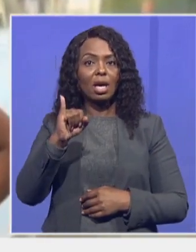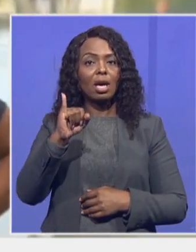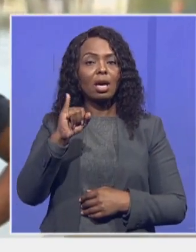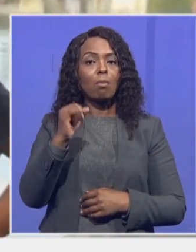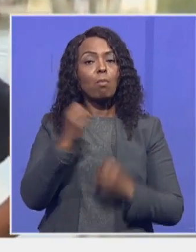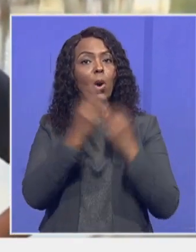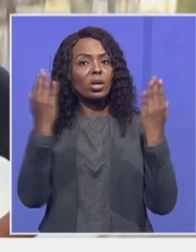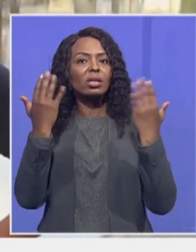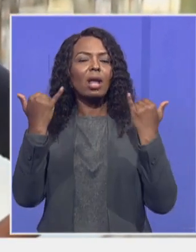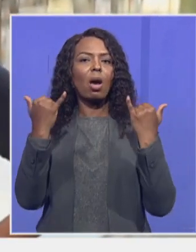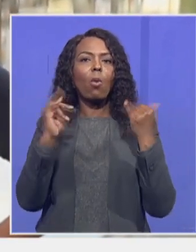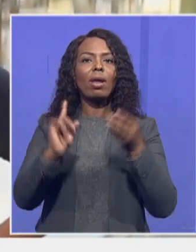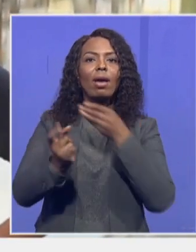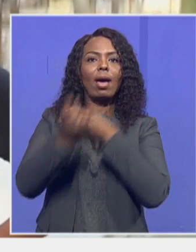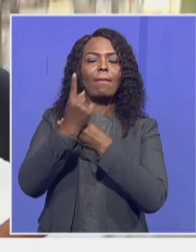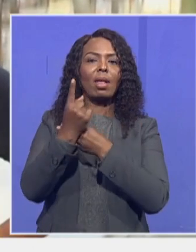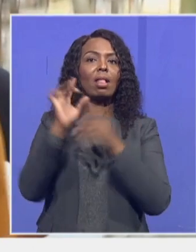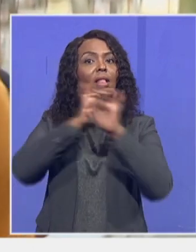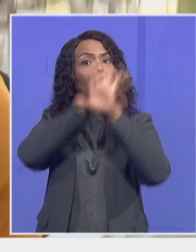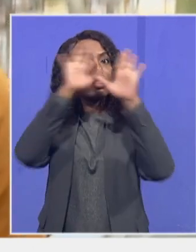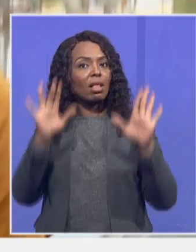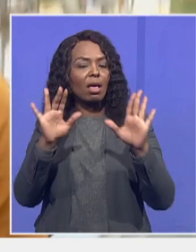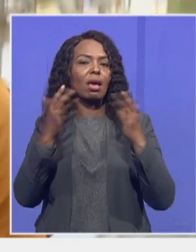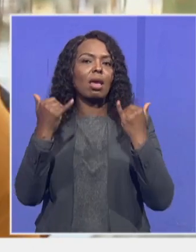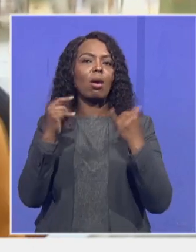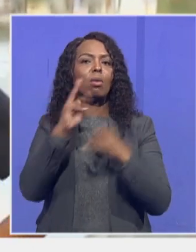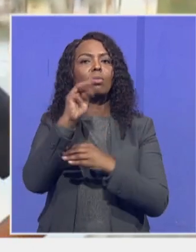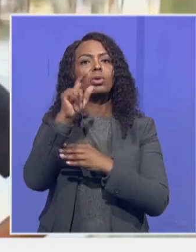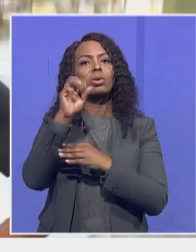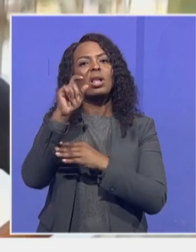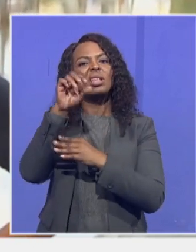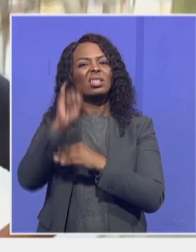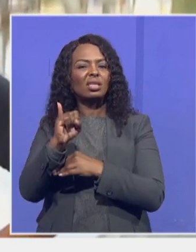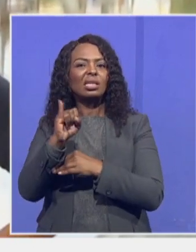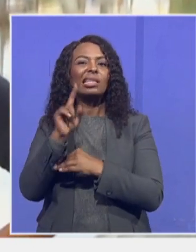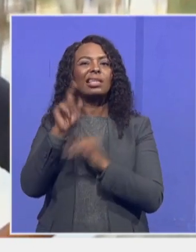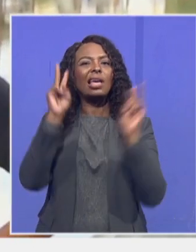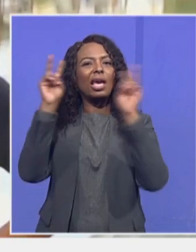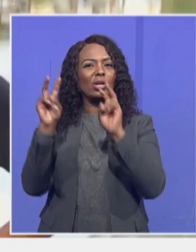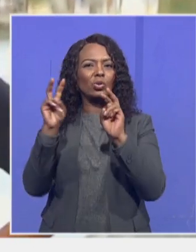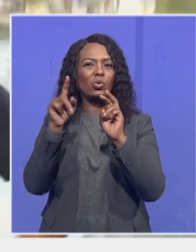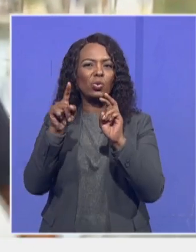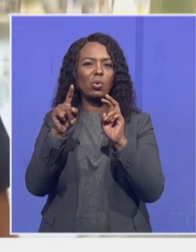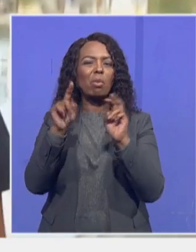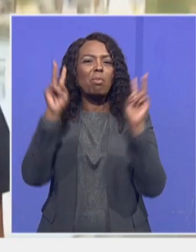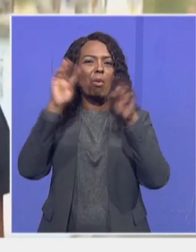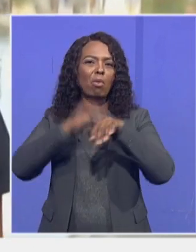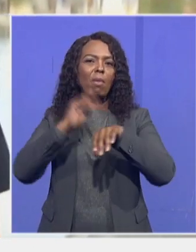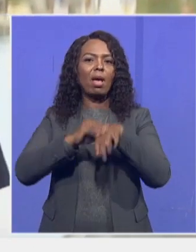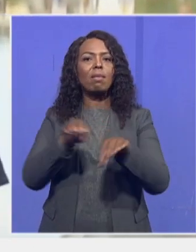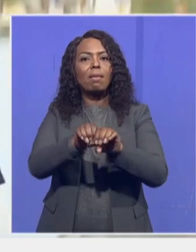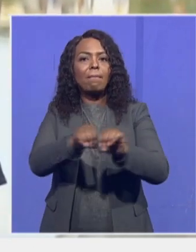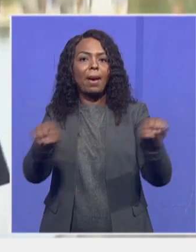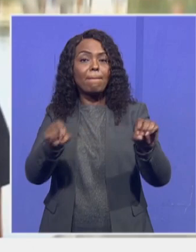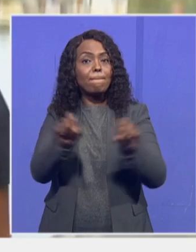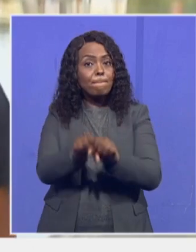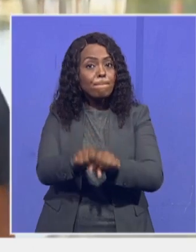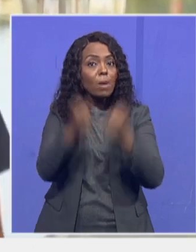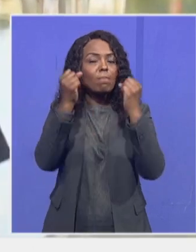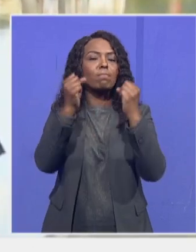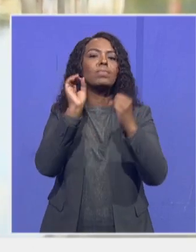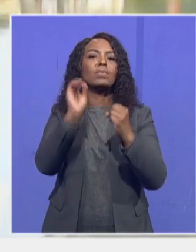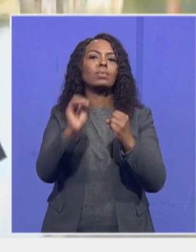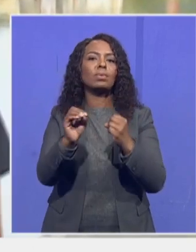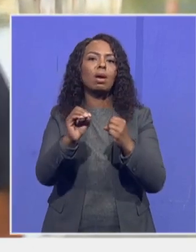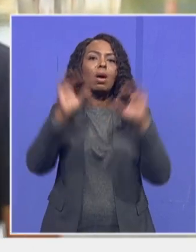inspecting what has happened here, it's very clear to us, Mkolisi. That's the issue here, is the drainage system that is not working, Mkolisi, because the rain has